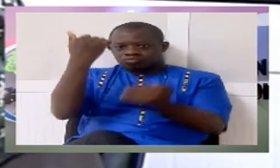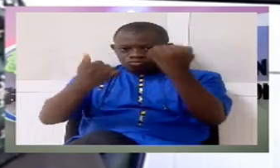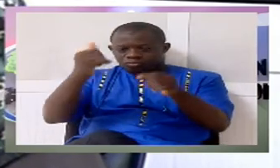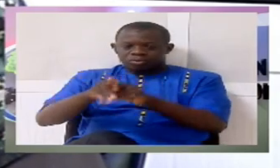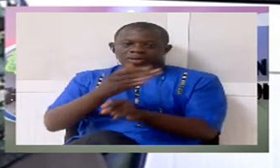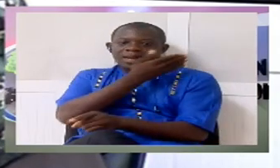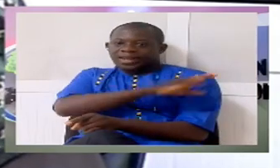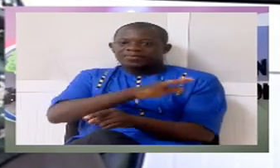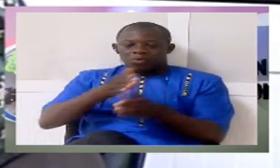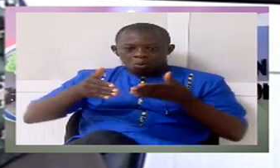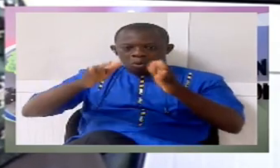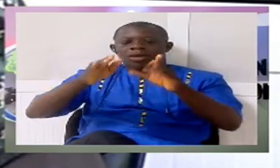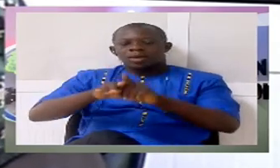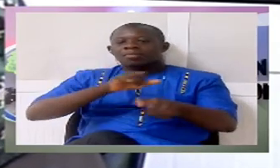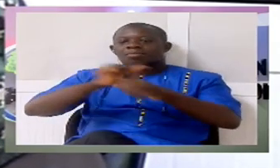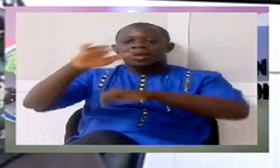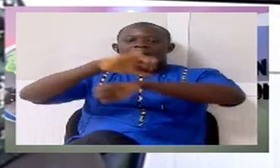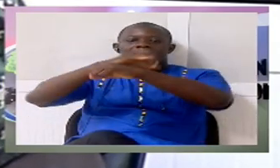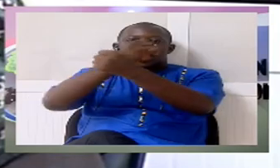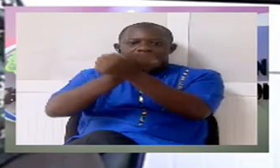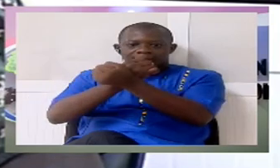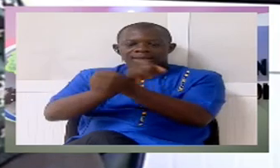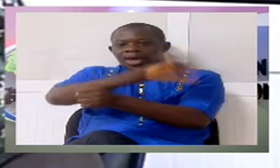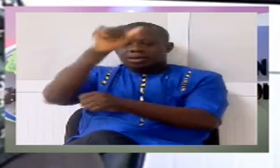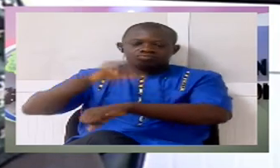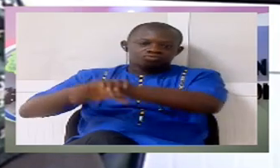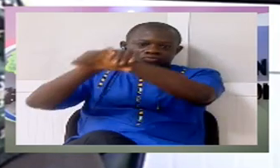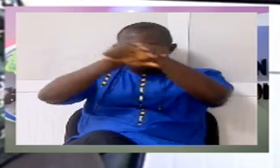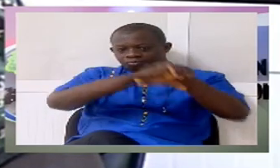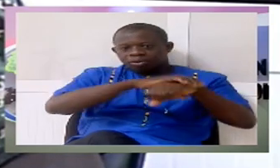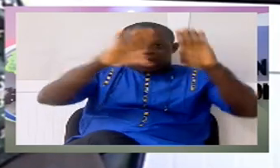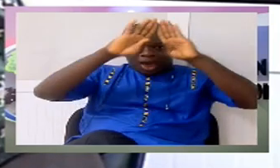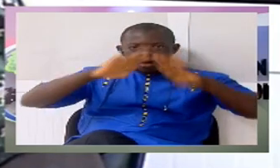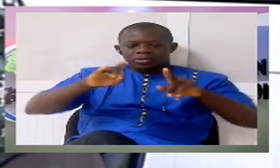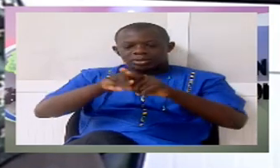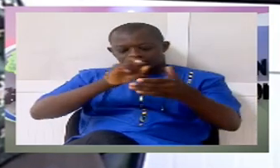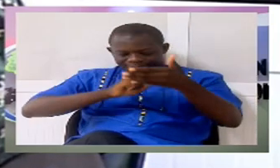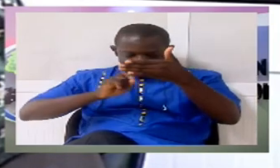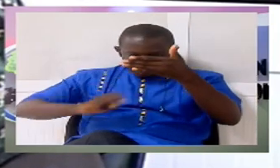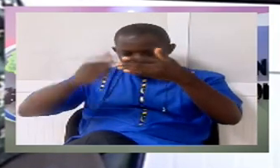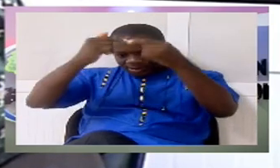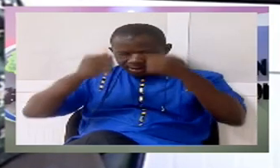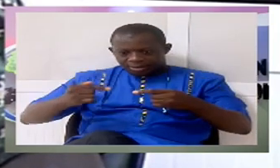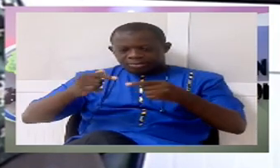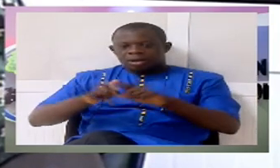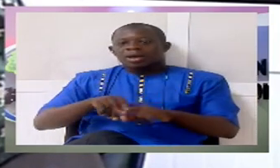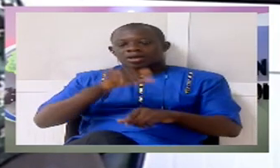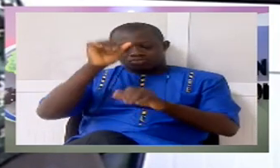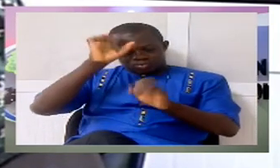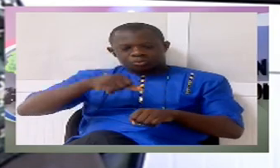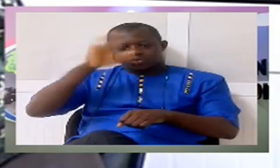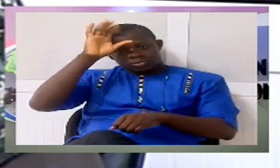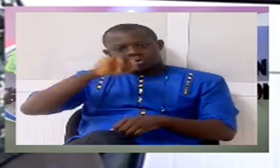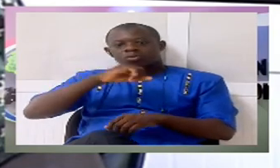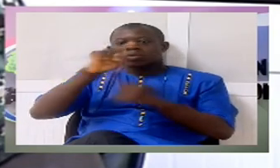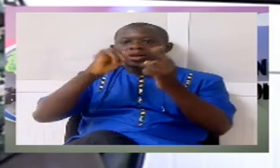ga def lifum bi just tell me find out. For instance, a car that parked will tell them to take the vehicle to the station and the